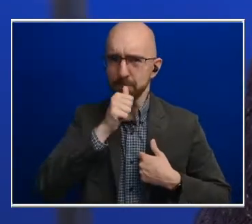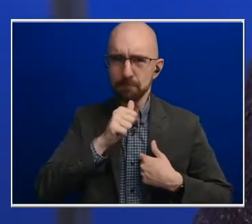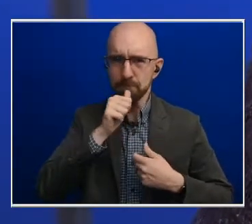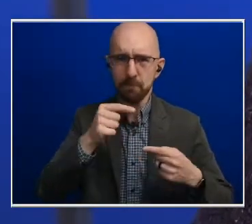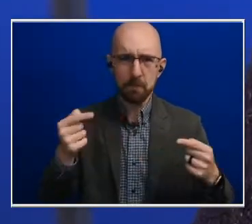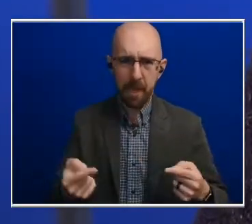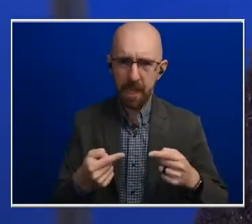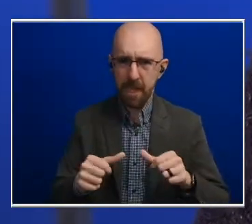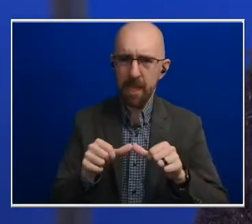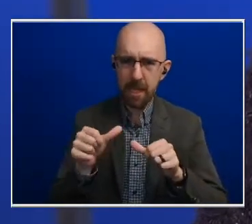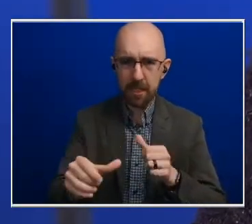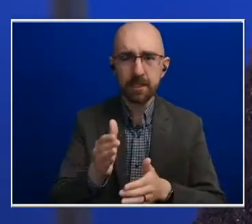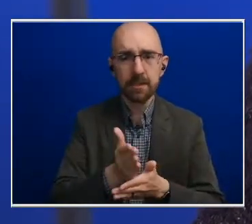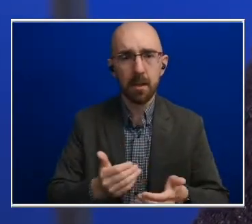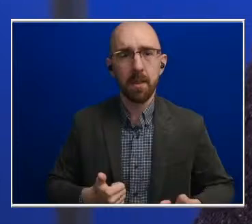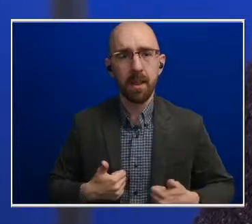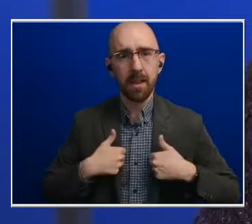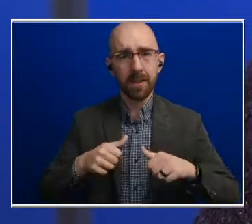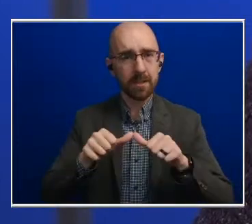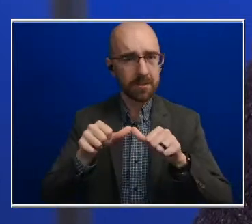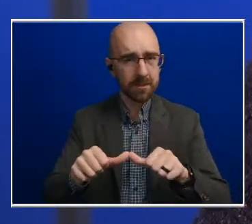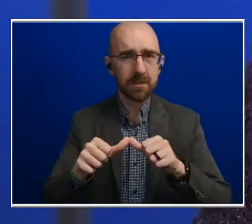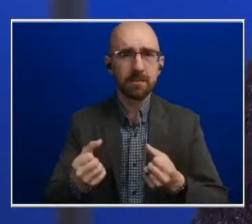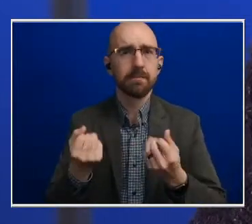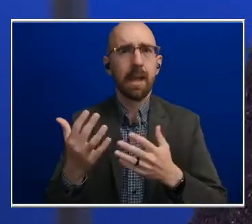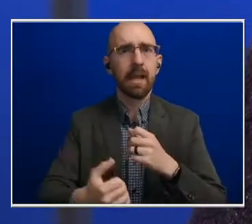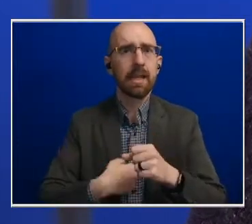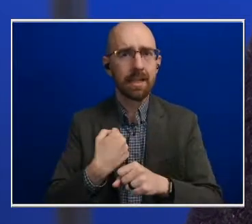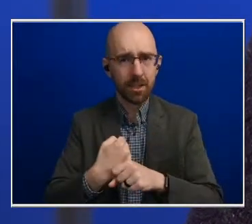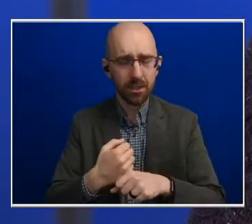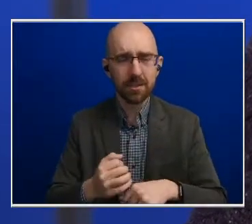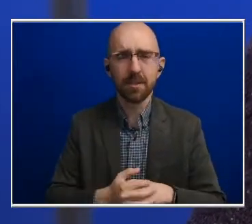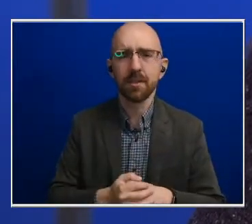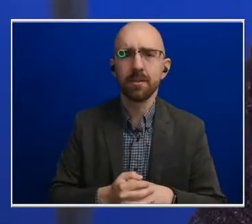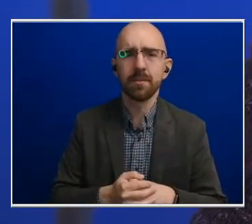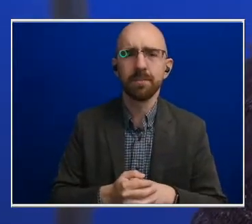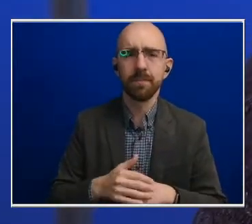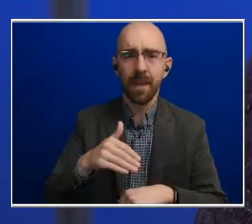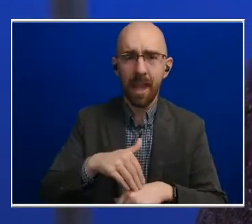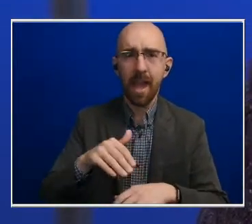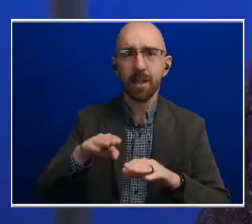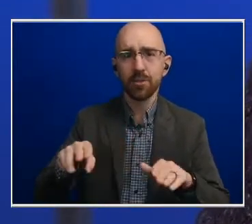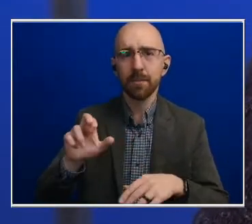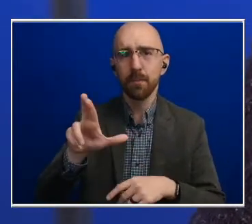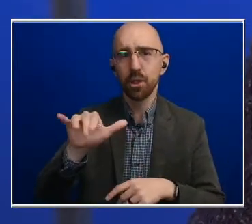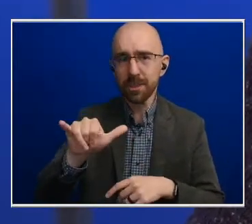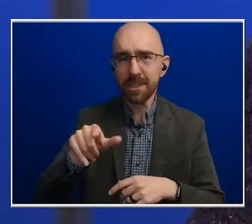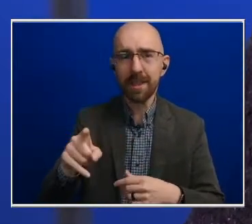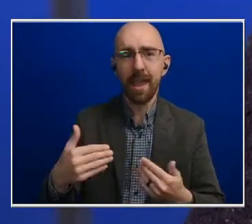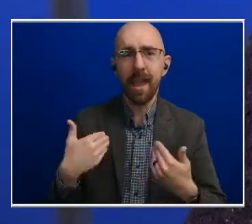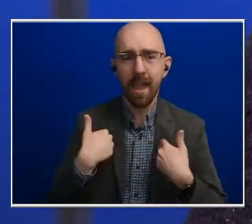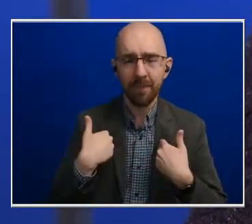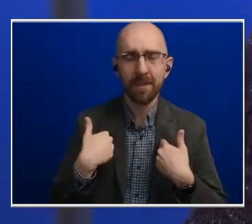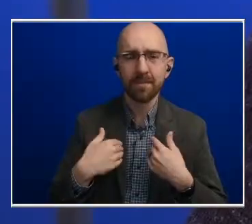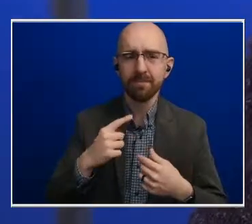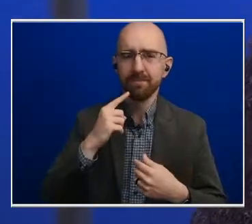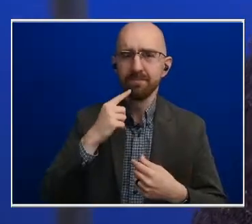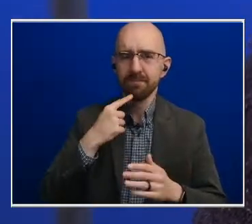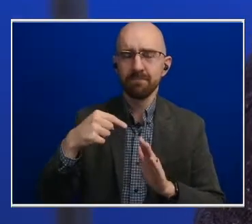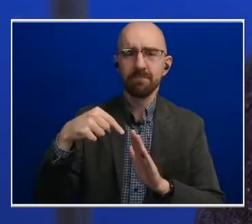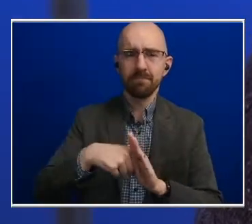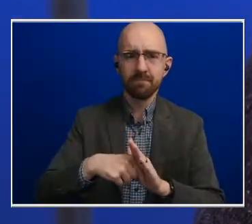living with chronic pain for many years. And at Children's Mercy, they have an intensive